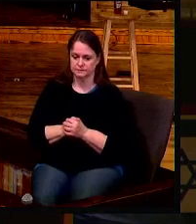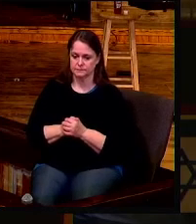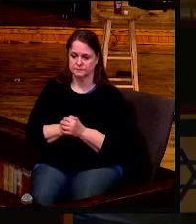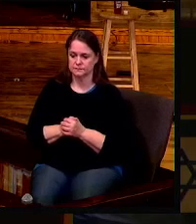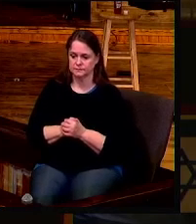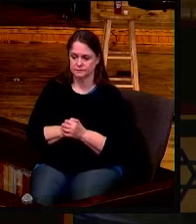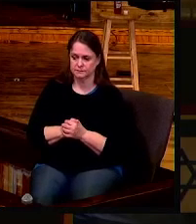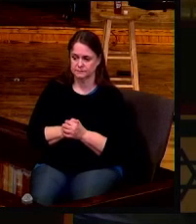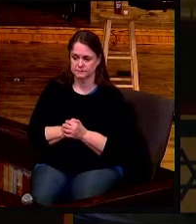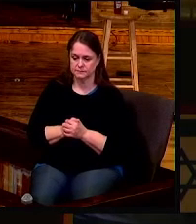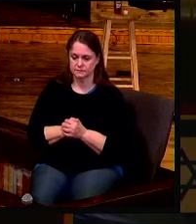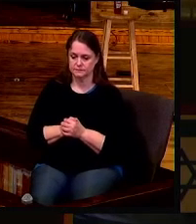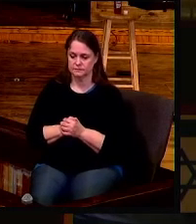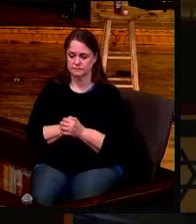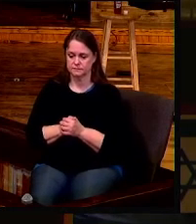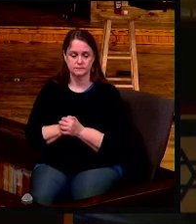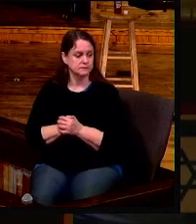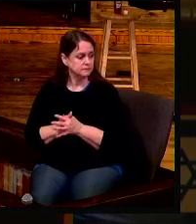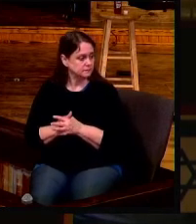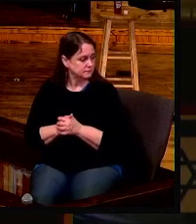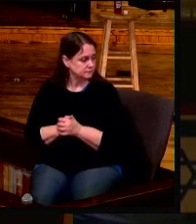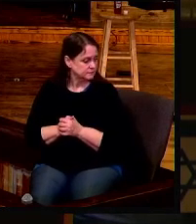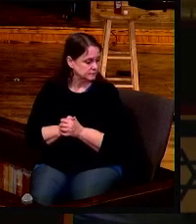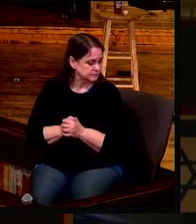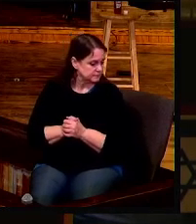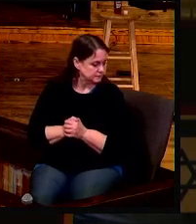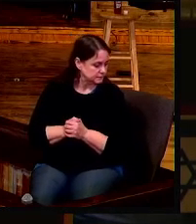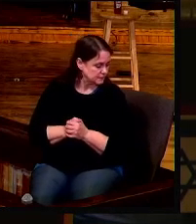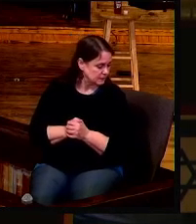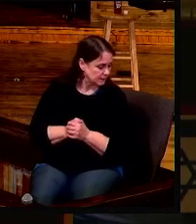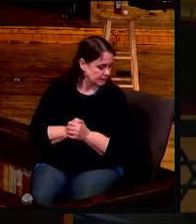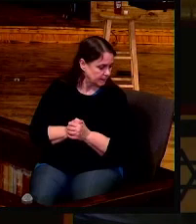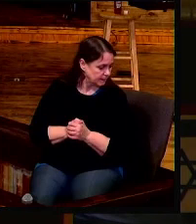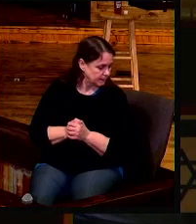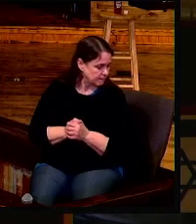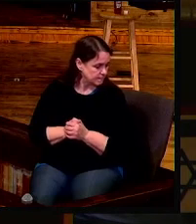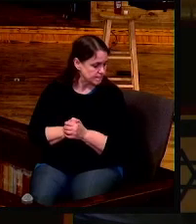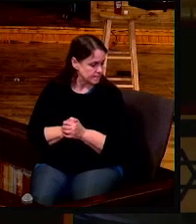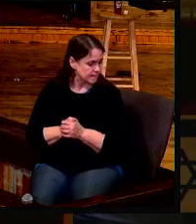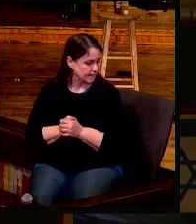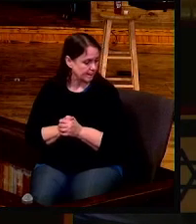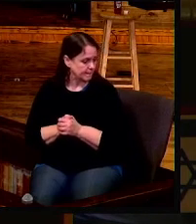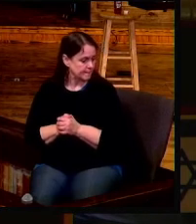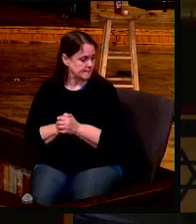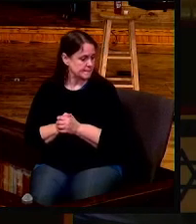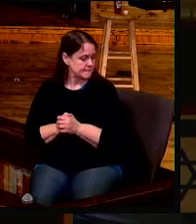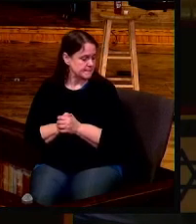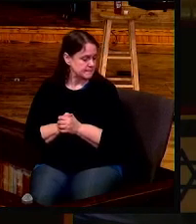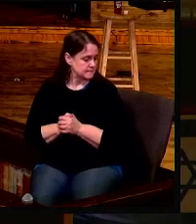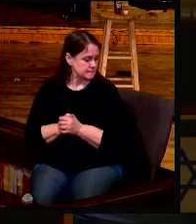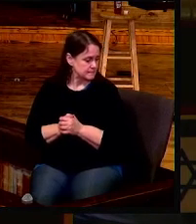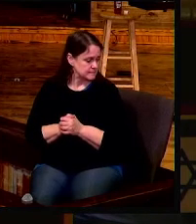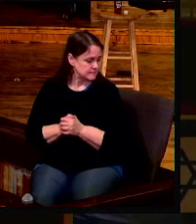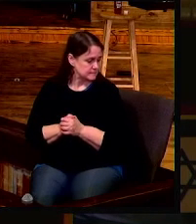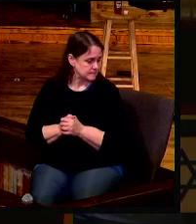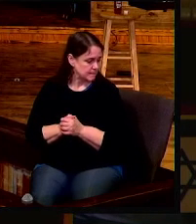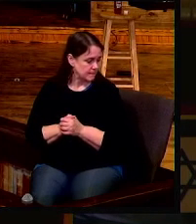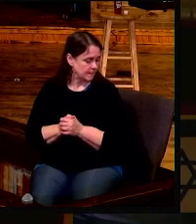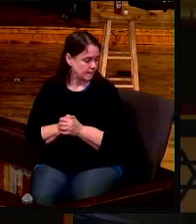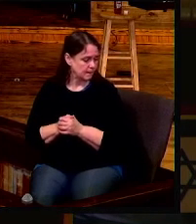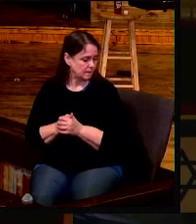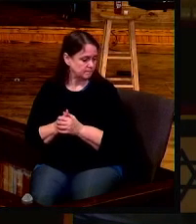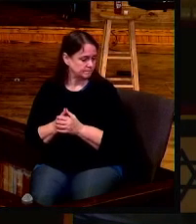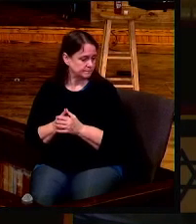But, so the President of the United States, if they've got a child, a teenage kid, and that kid runs crazy and